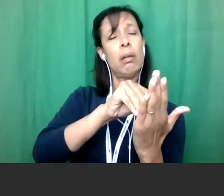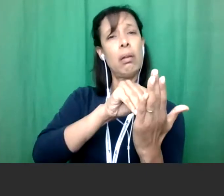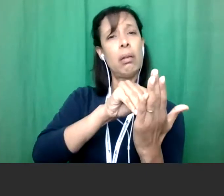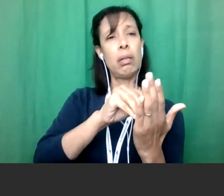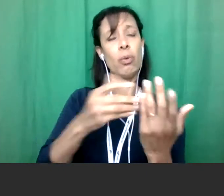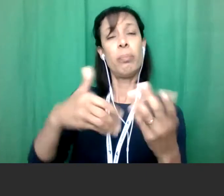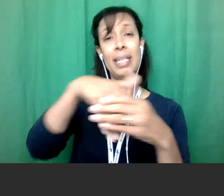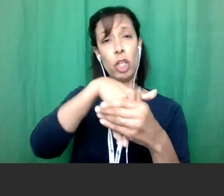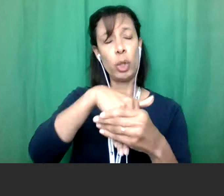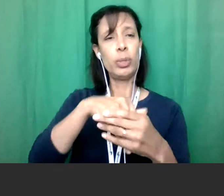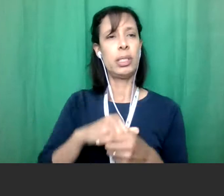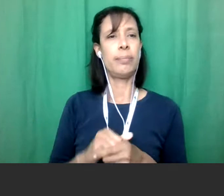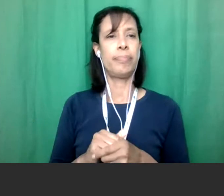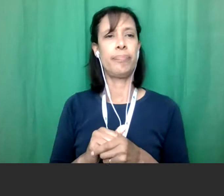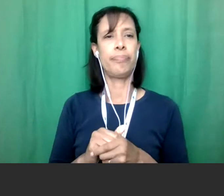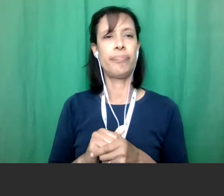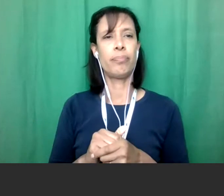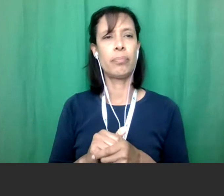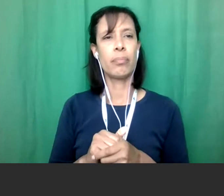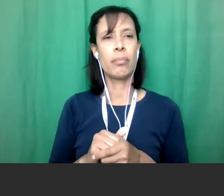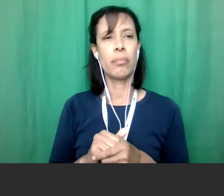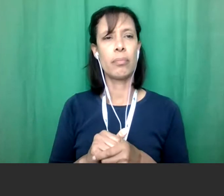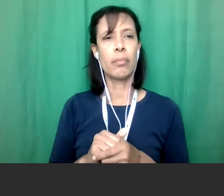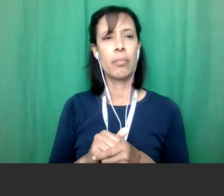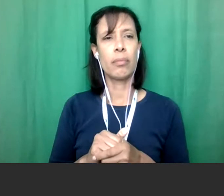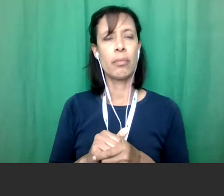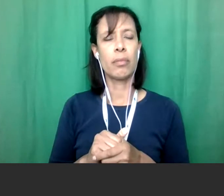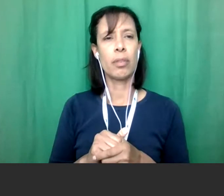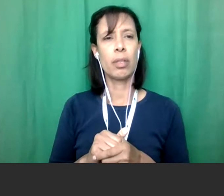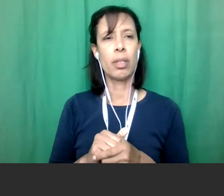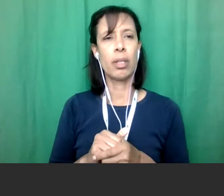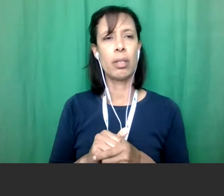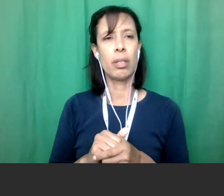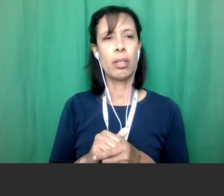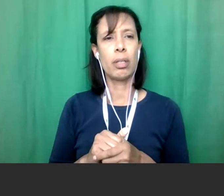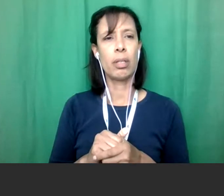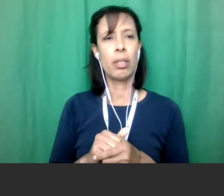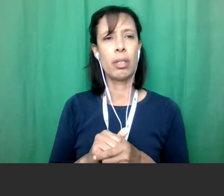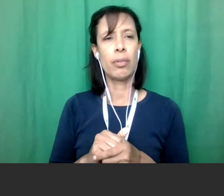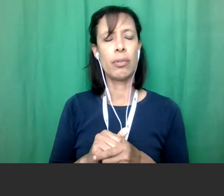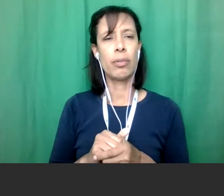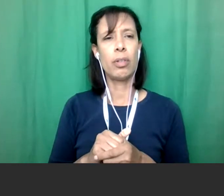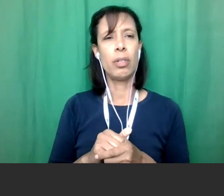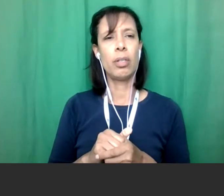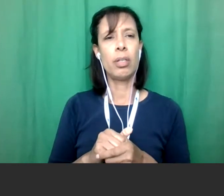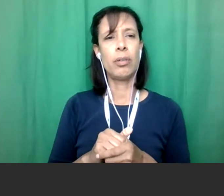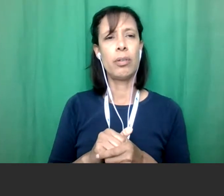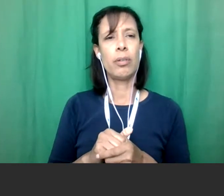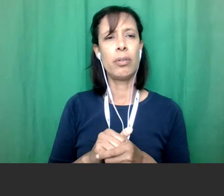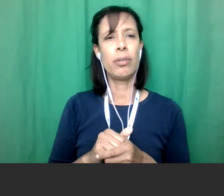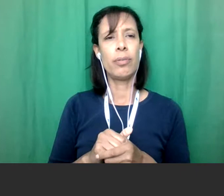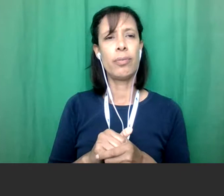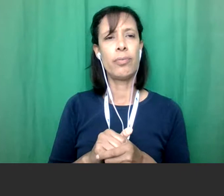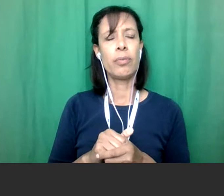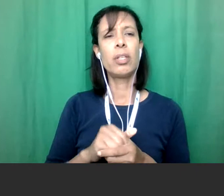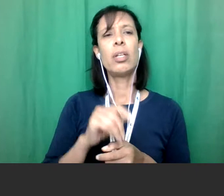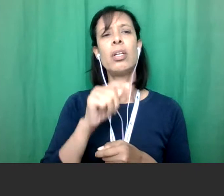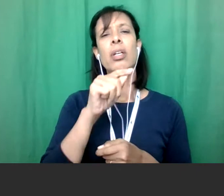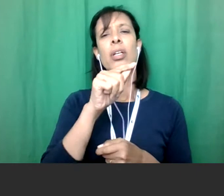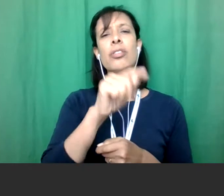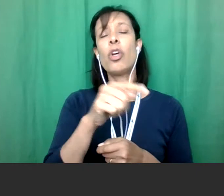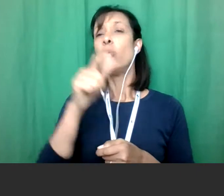What would be your advice on finding a question, as my work setting at the moment is a little difficult in terms of research method, as I teach in a prison,